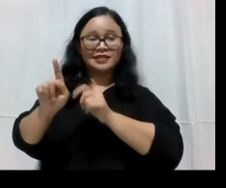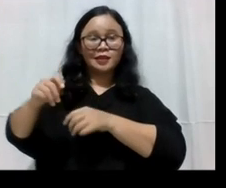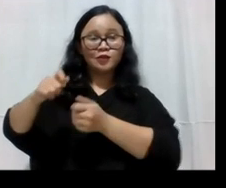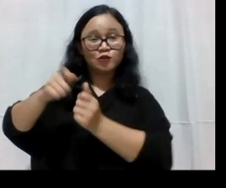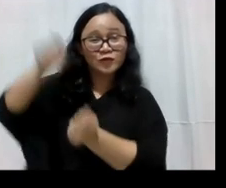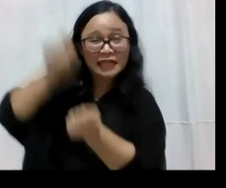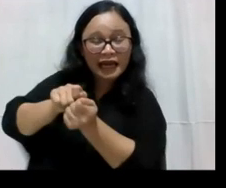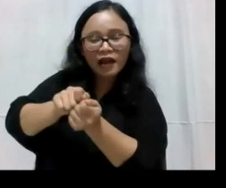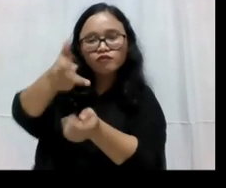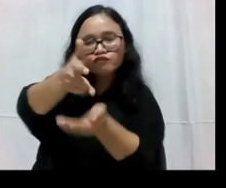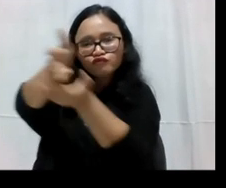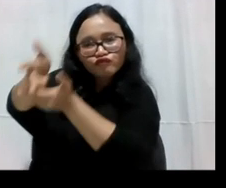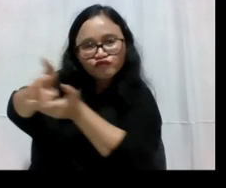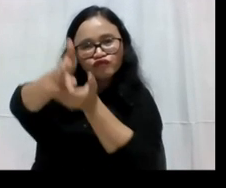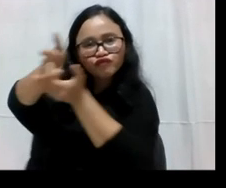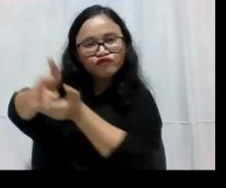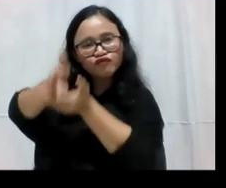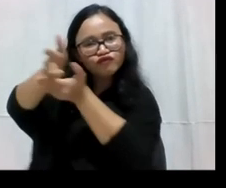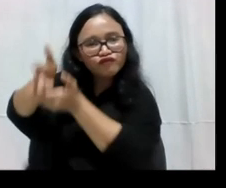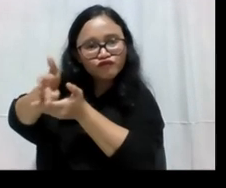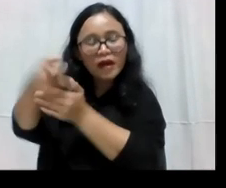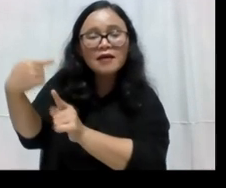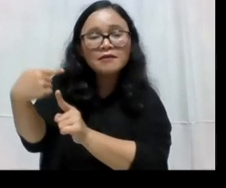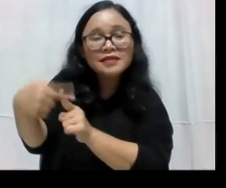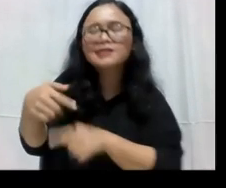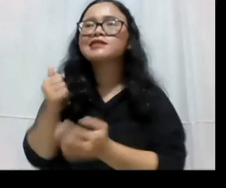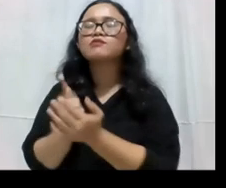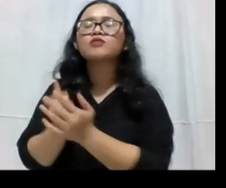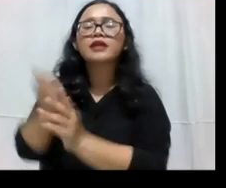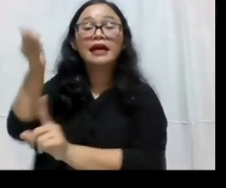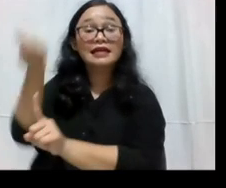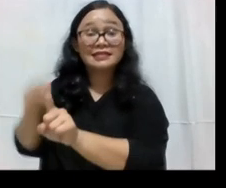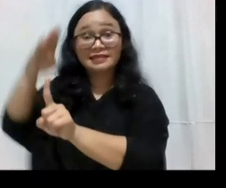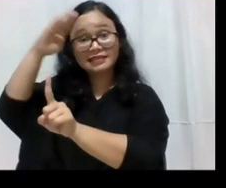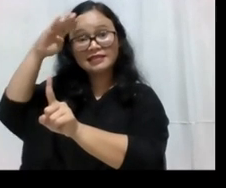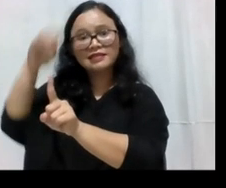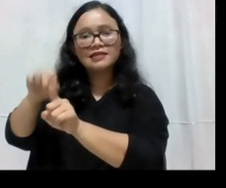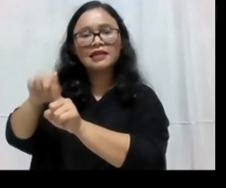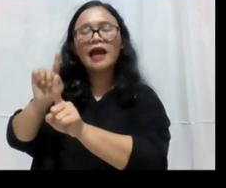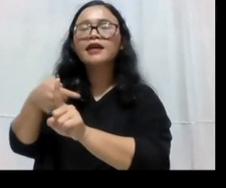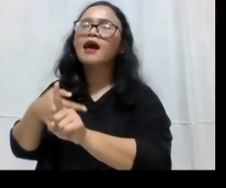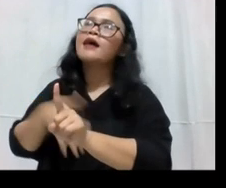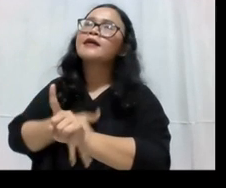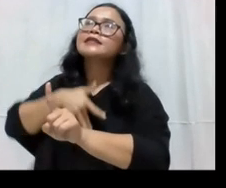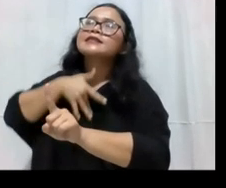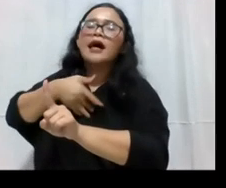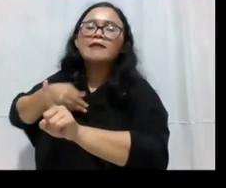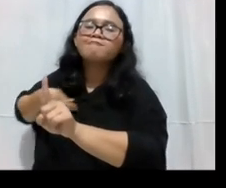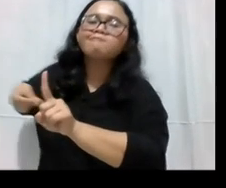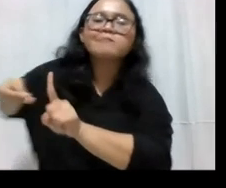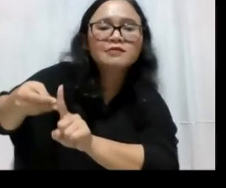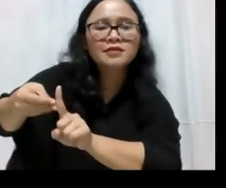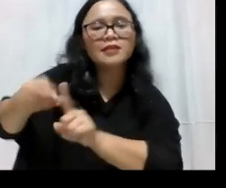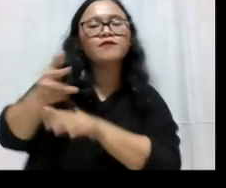we're just going to be able to track the emotional journey of the city, of the population during the